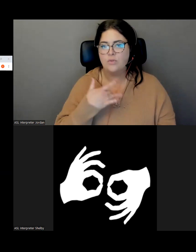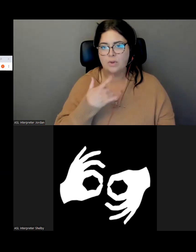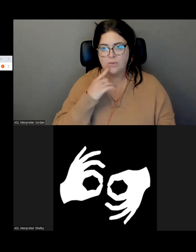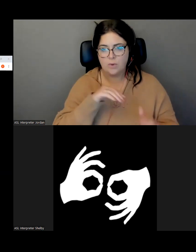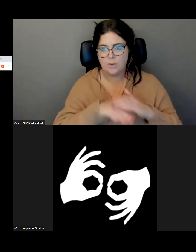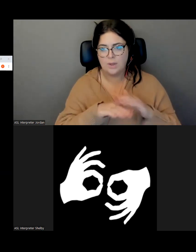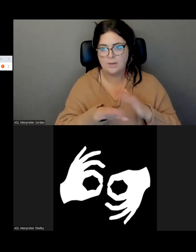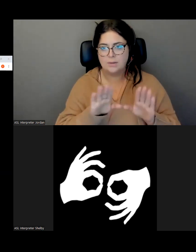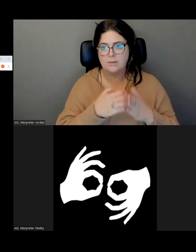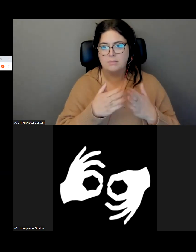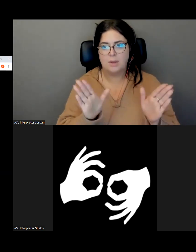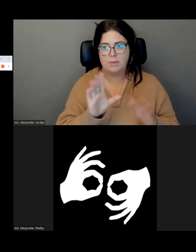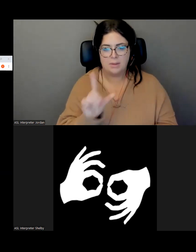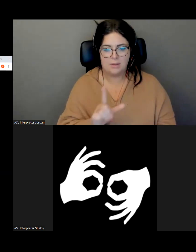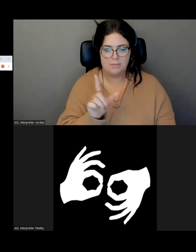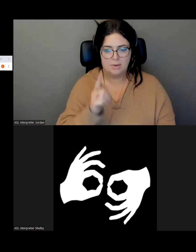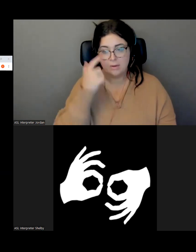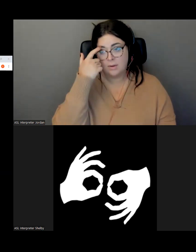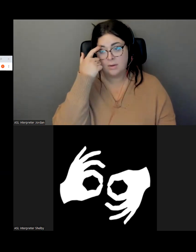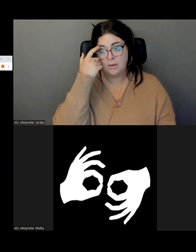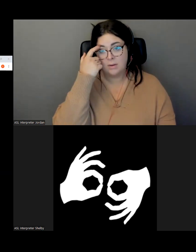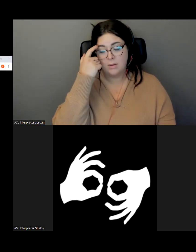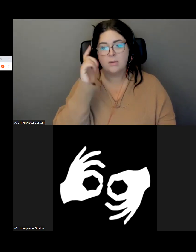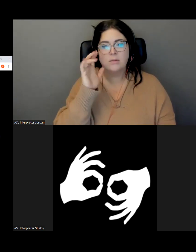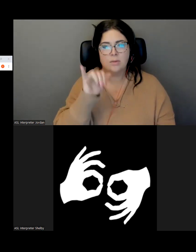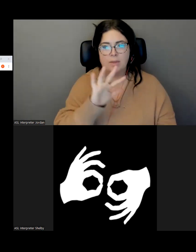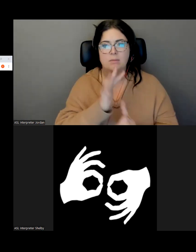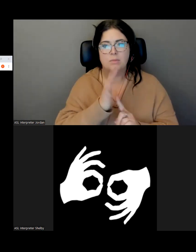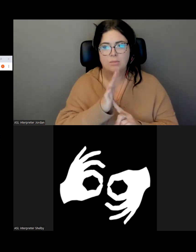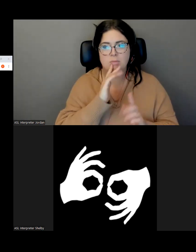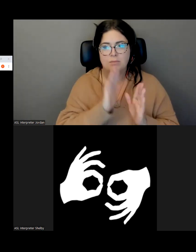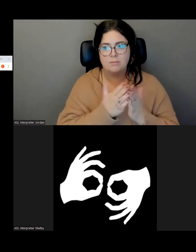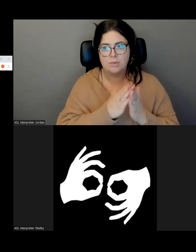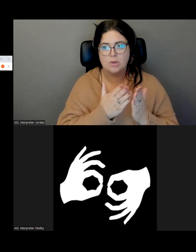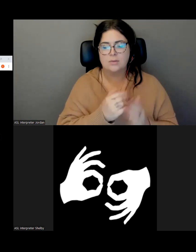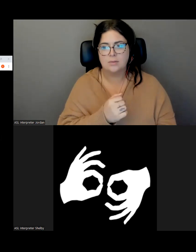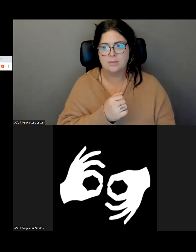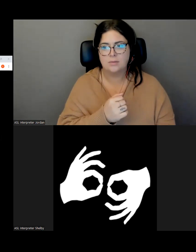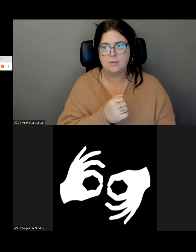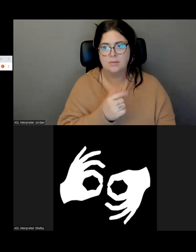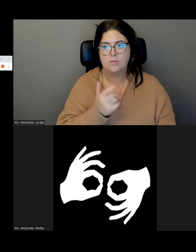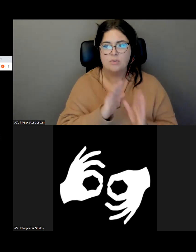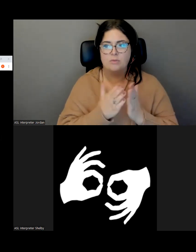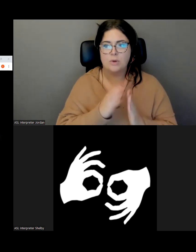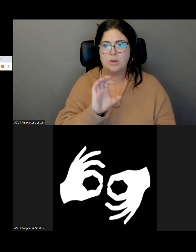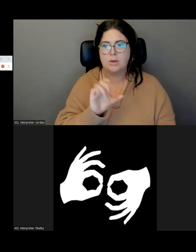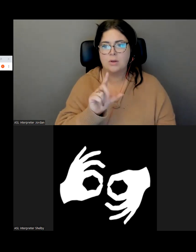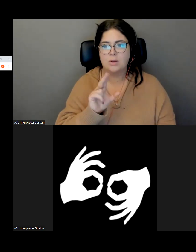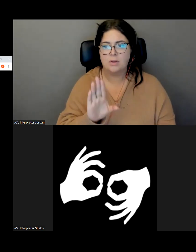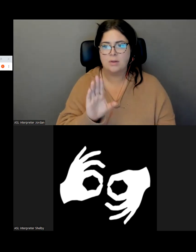Yeah, we also have book club sets of novels. That's popular too. We have we call them book club kits.